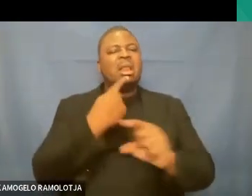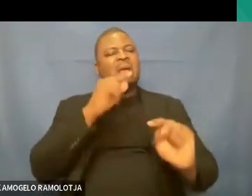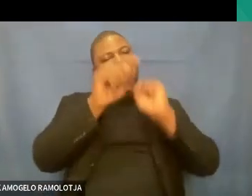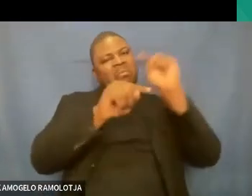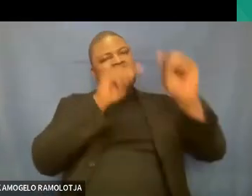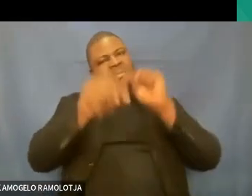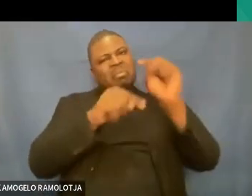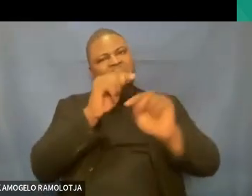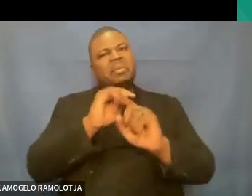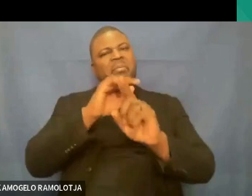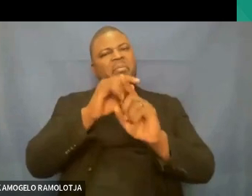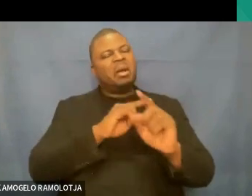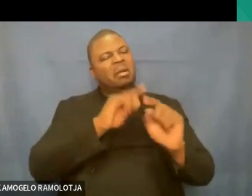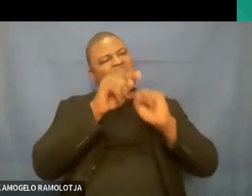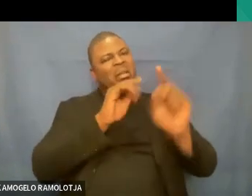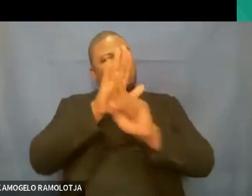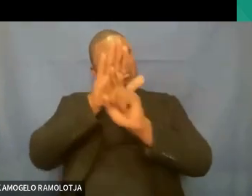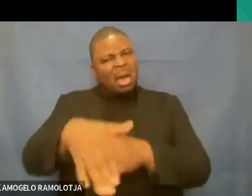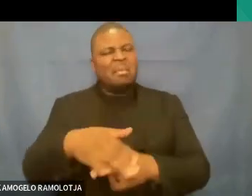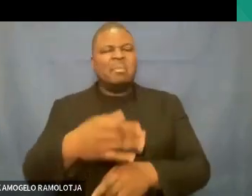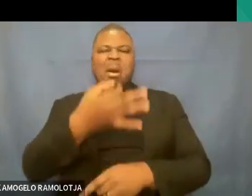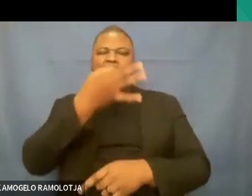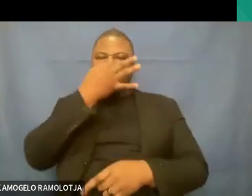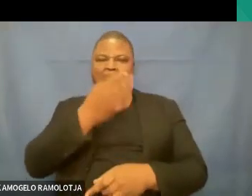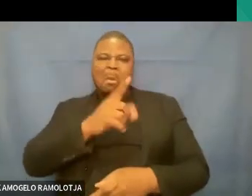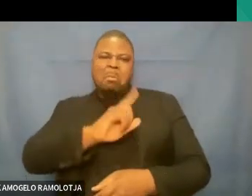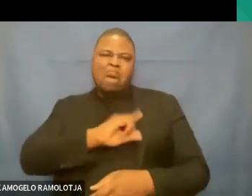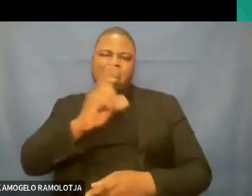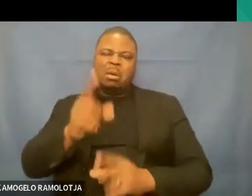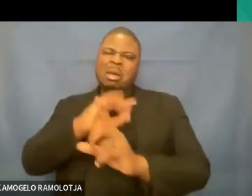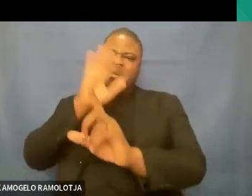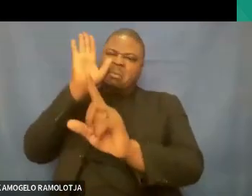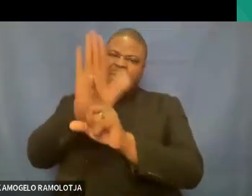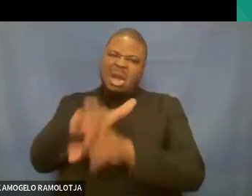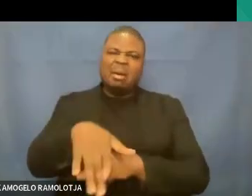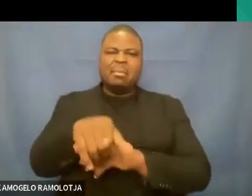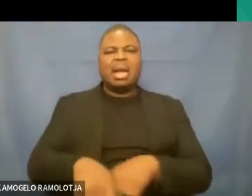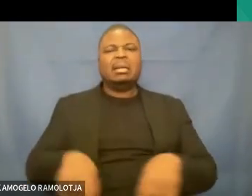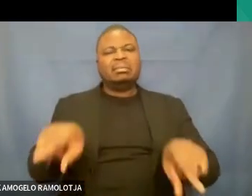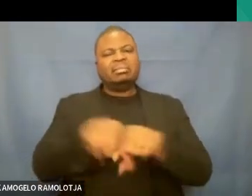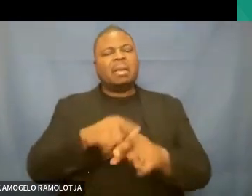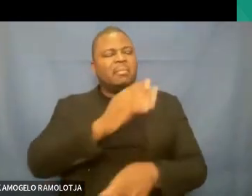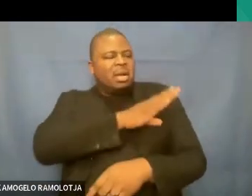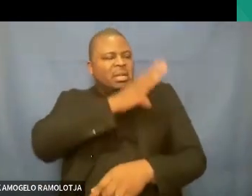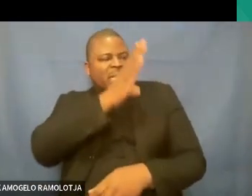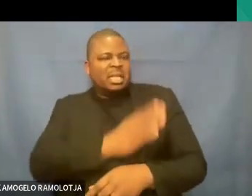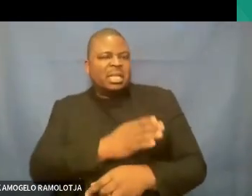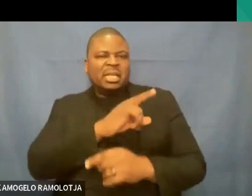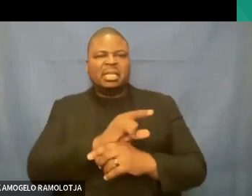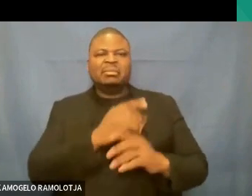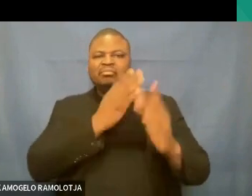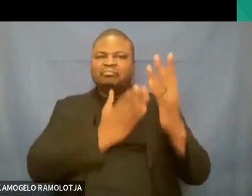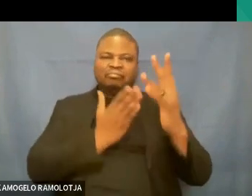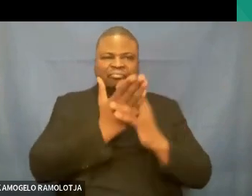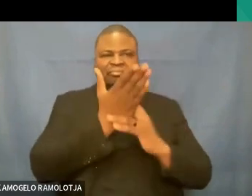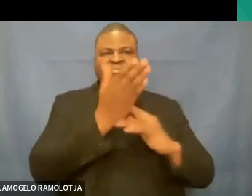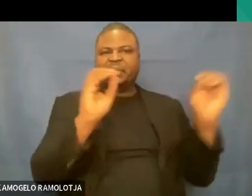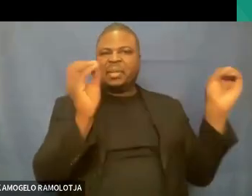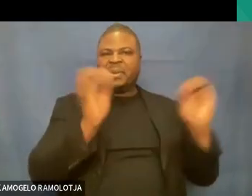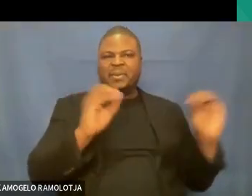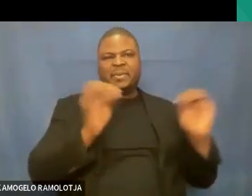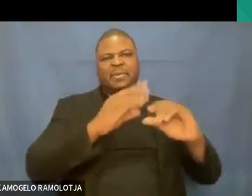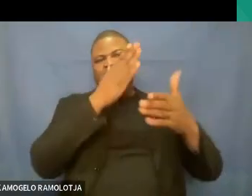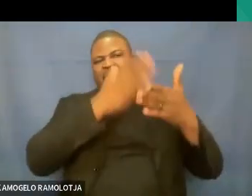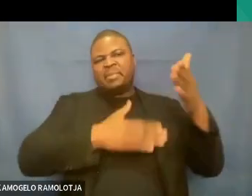rights violation, bullying, and also being denied access to healthcare services. The top 3 perpetrators